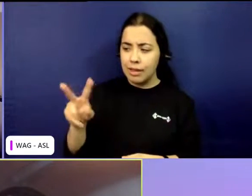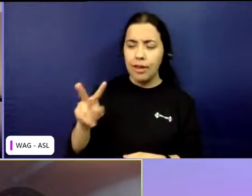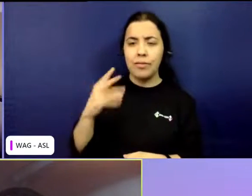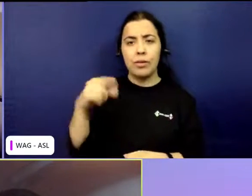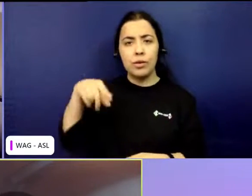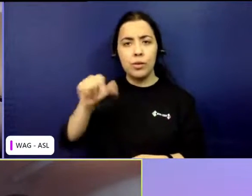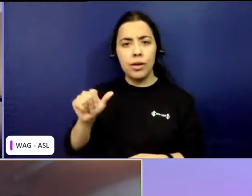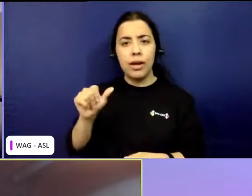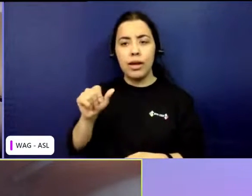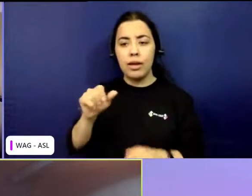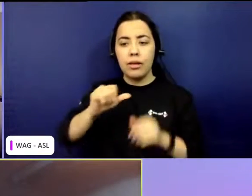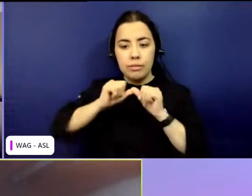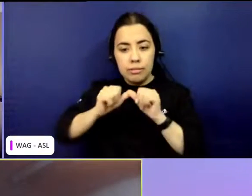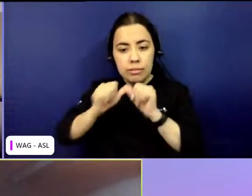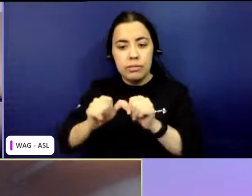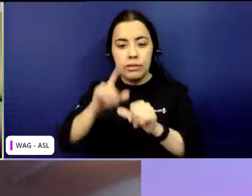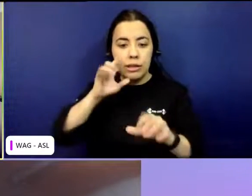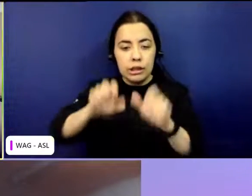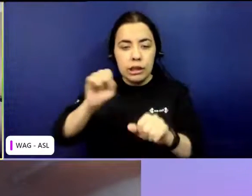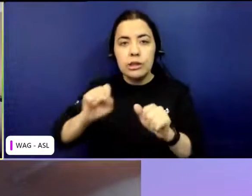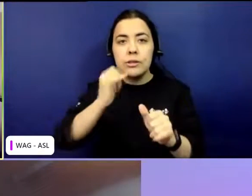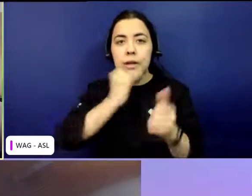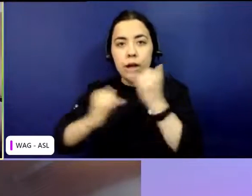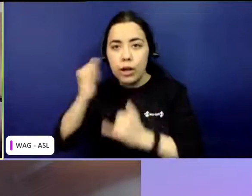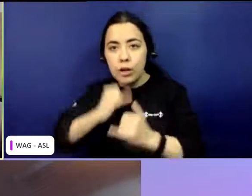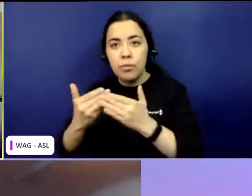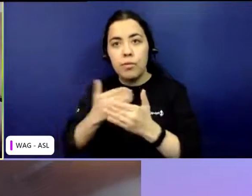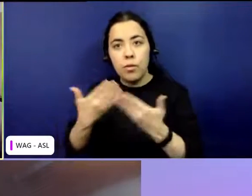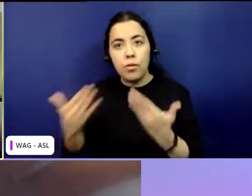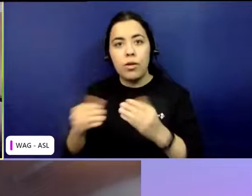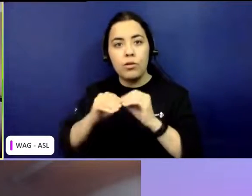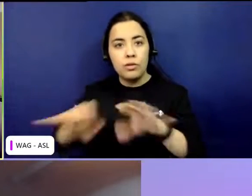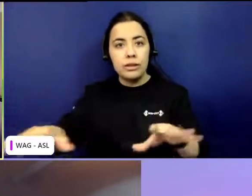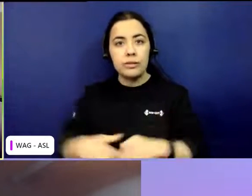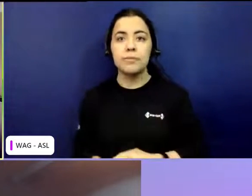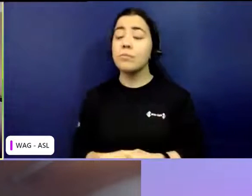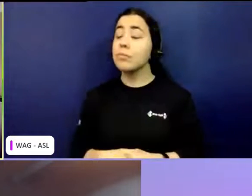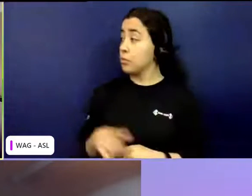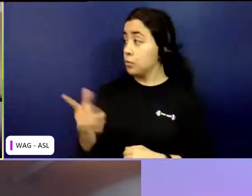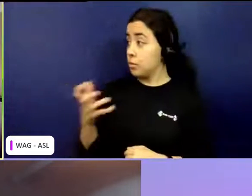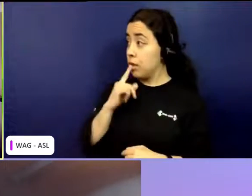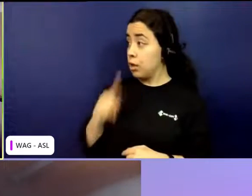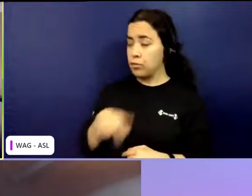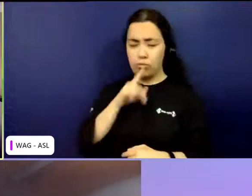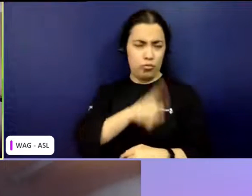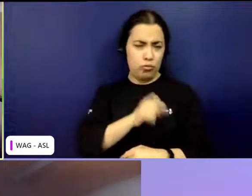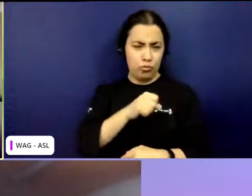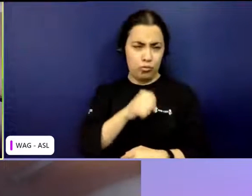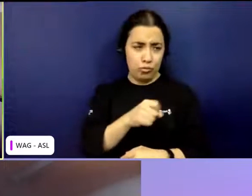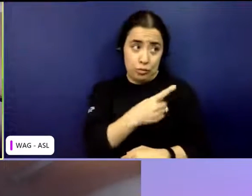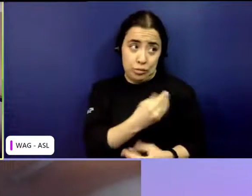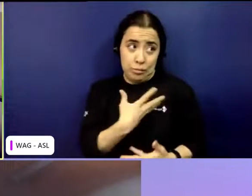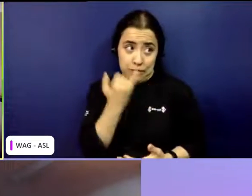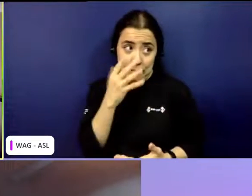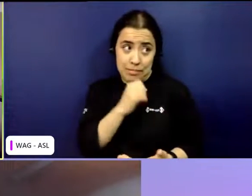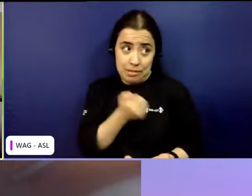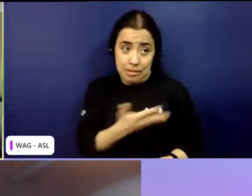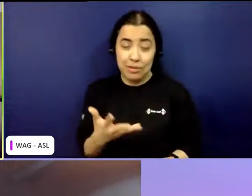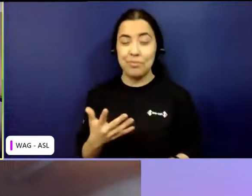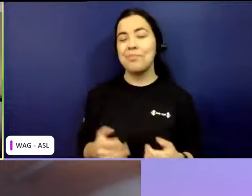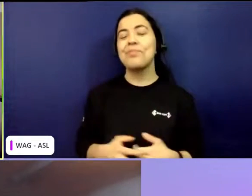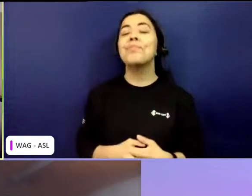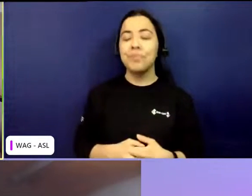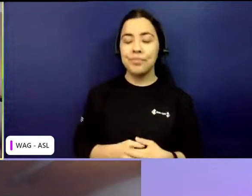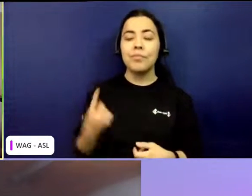catch defects before they're released? Would you like to answer that? Sure. And then you can fill in anything that I missed. So